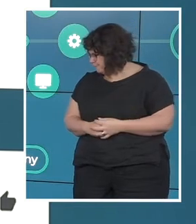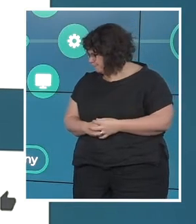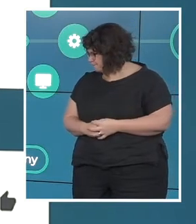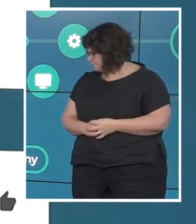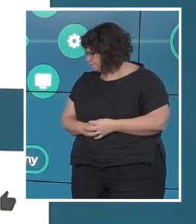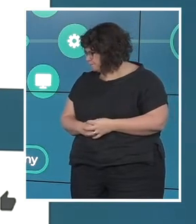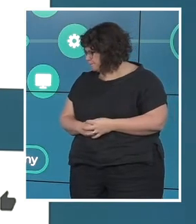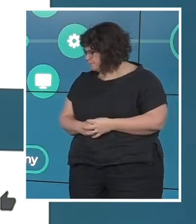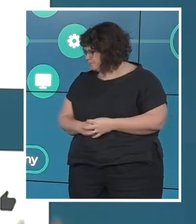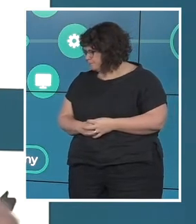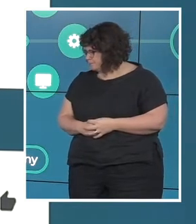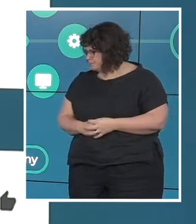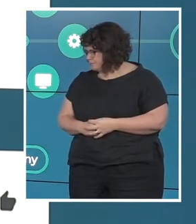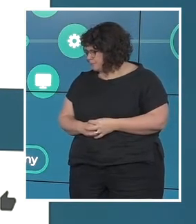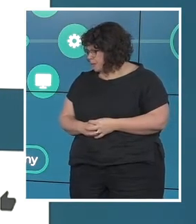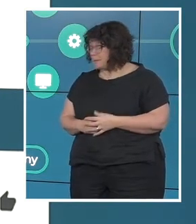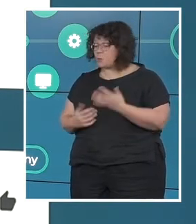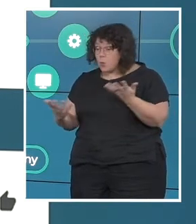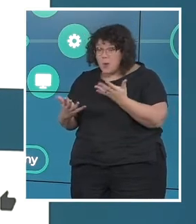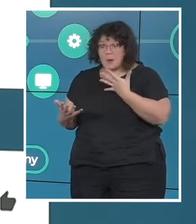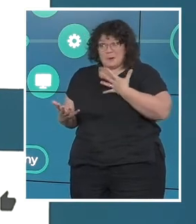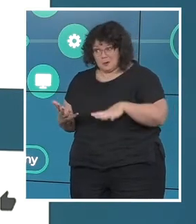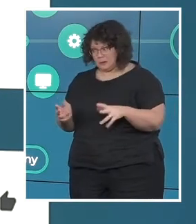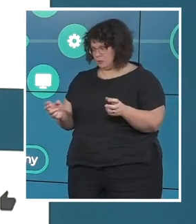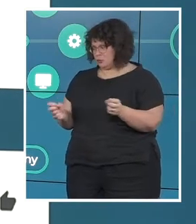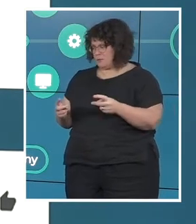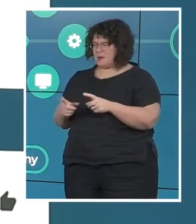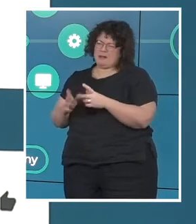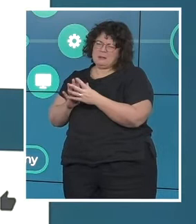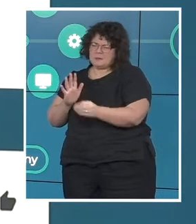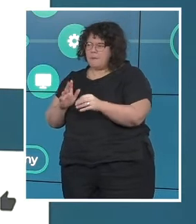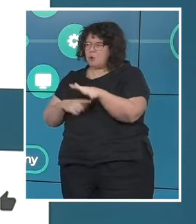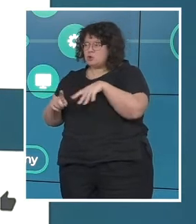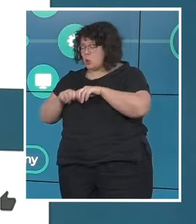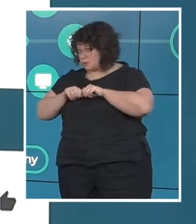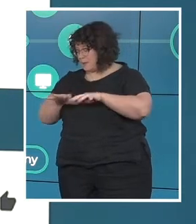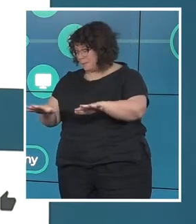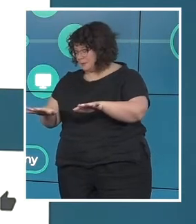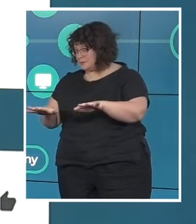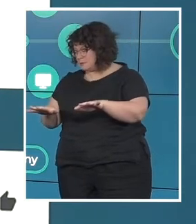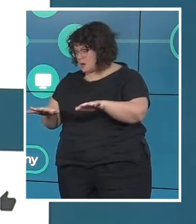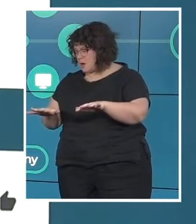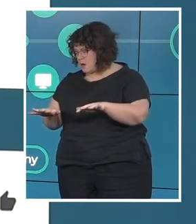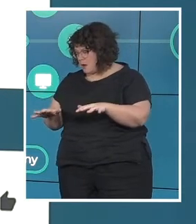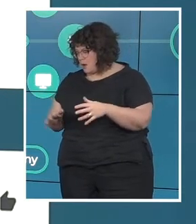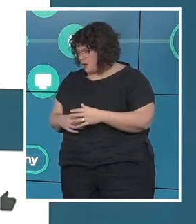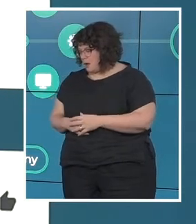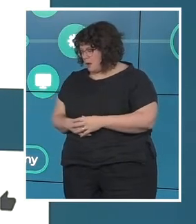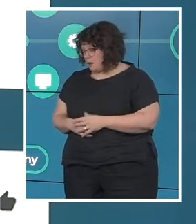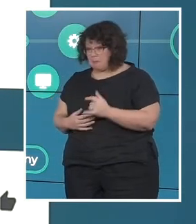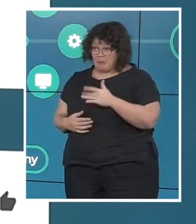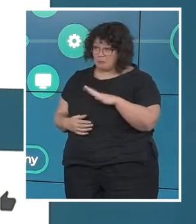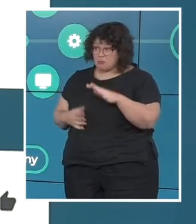it's just press play and they could not have headphones, or they could be in a quiet environment, the subtitles are there so they don't, they can get the